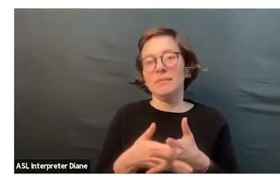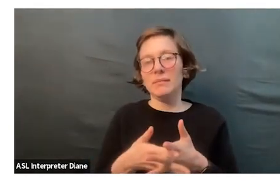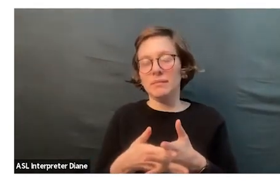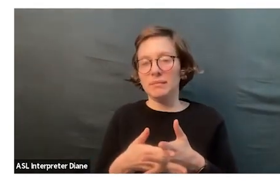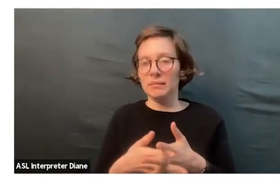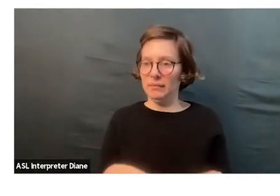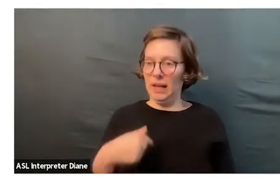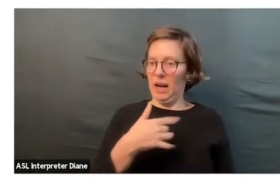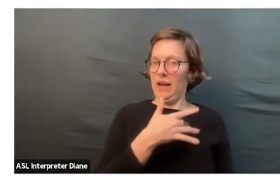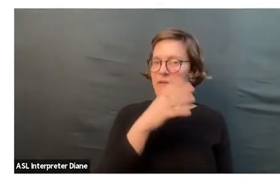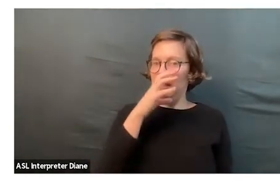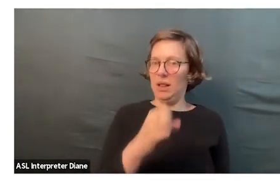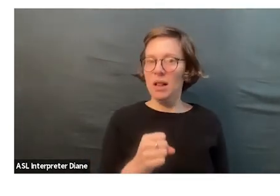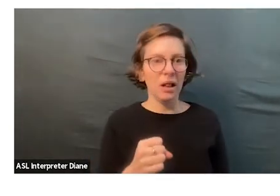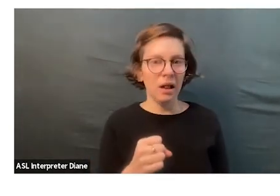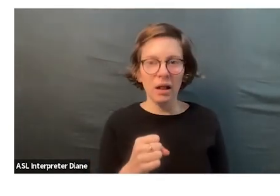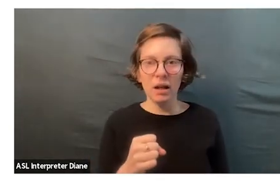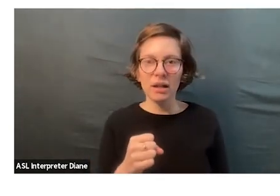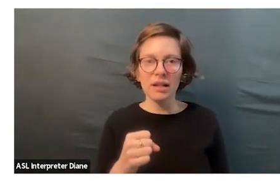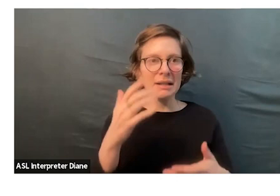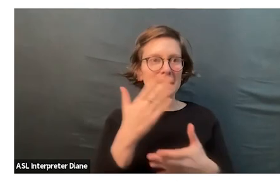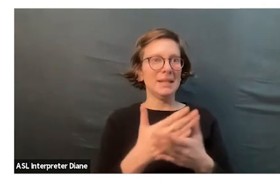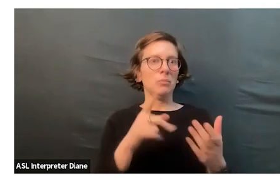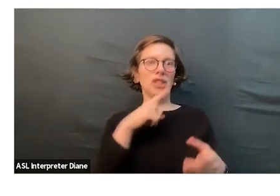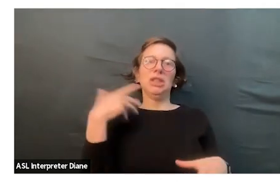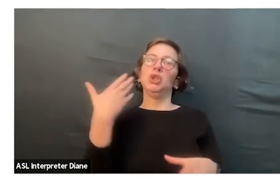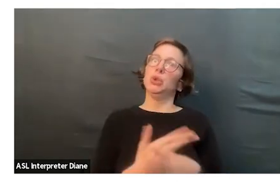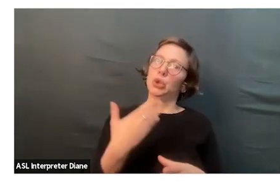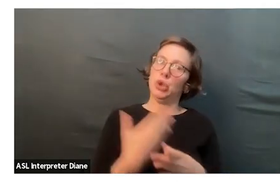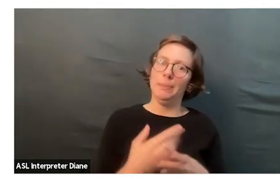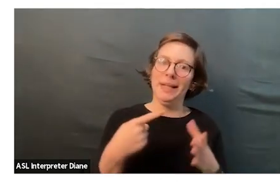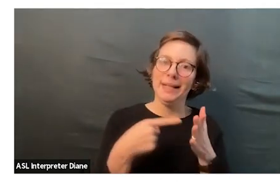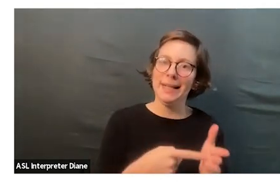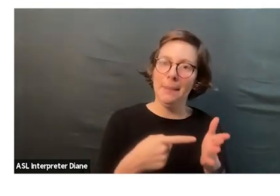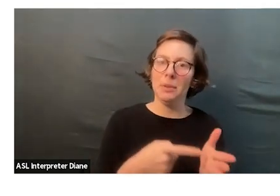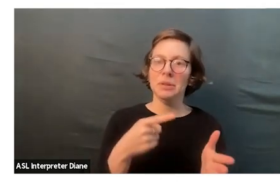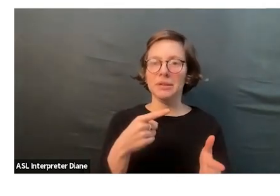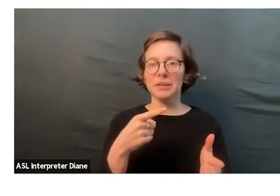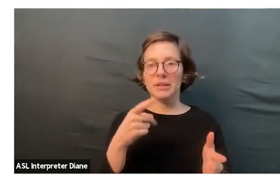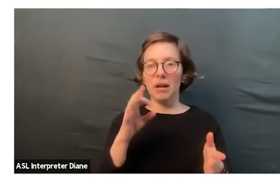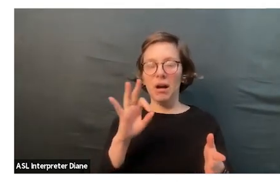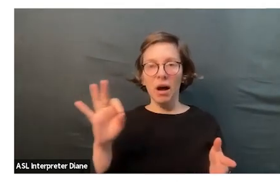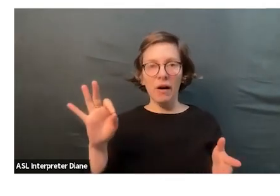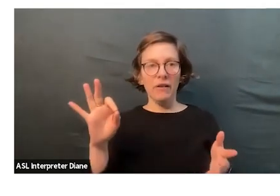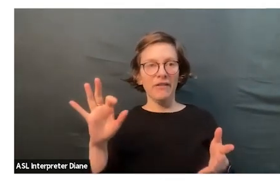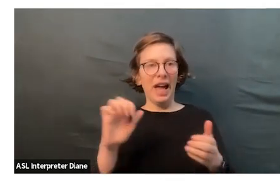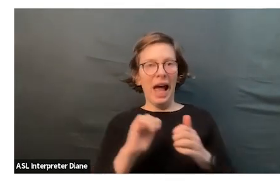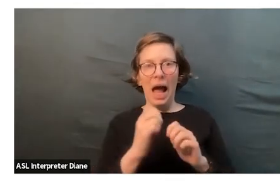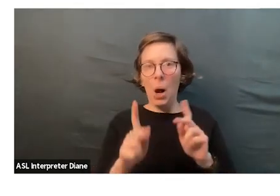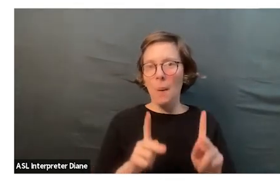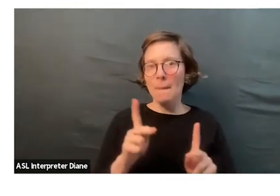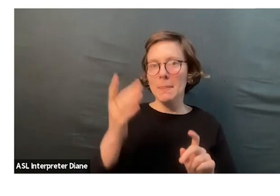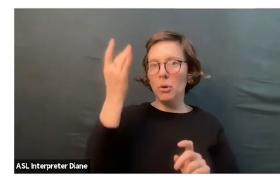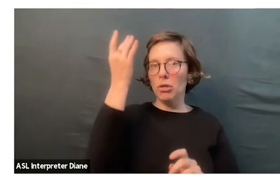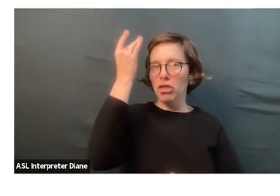about. The other thing that I want to think about, kind of on a continuation of that, like history is continuing